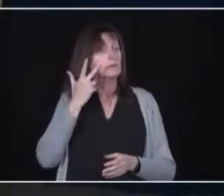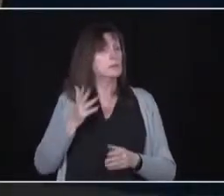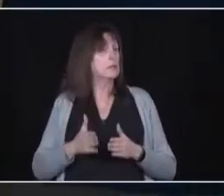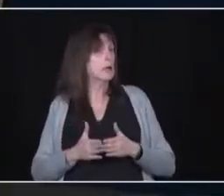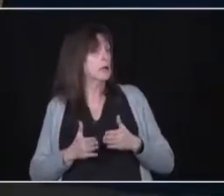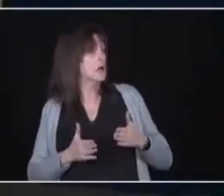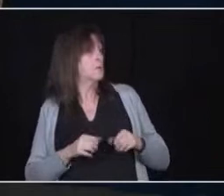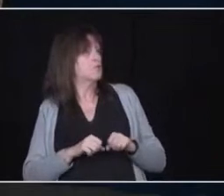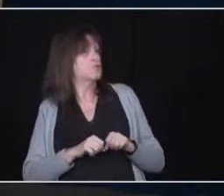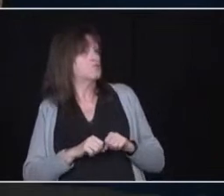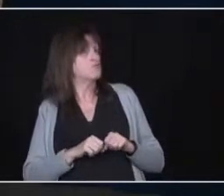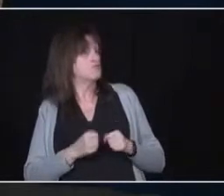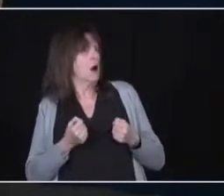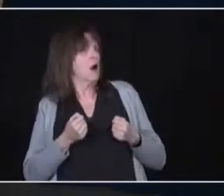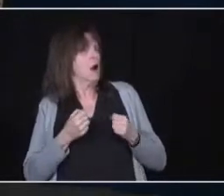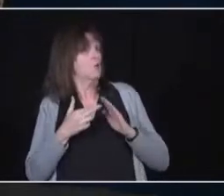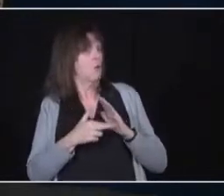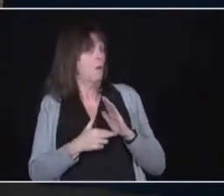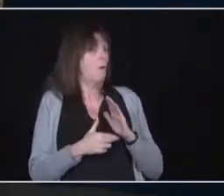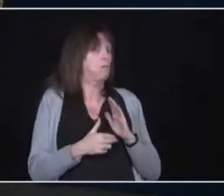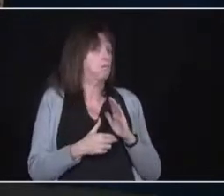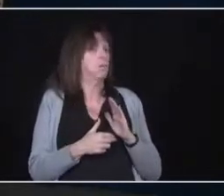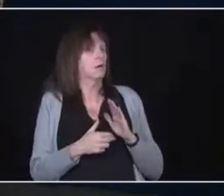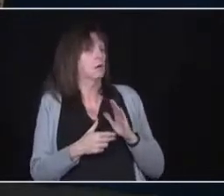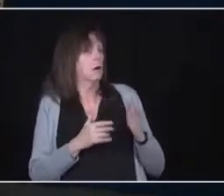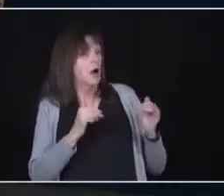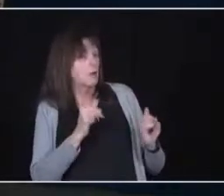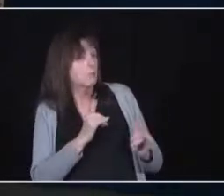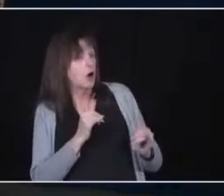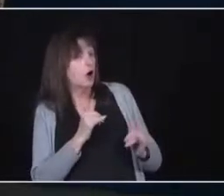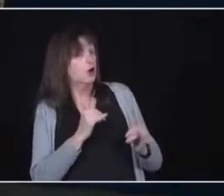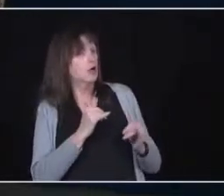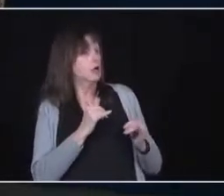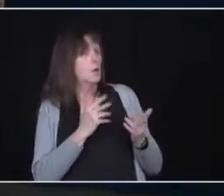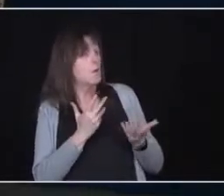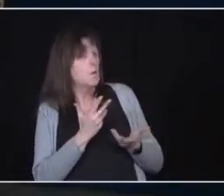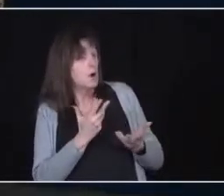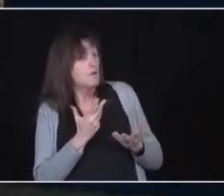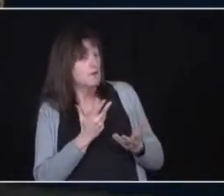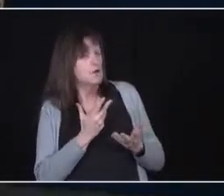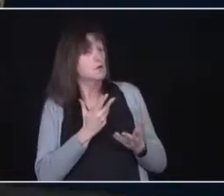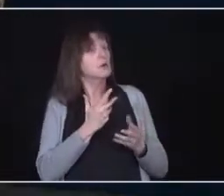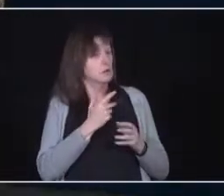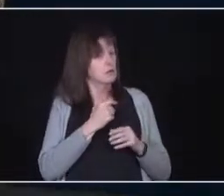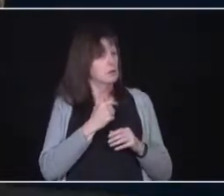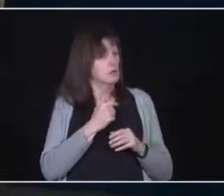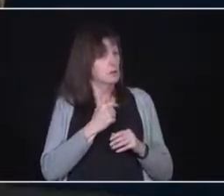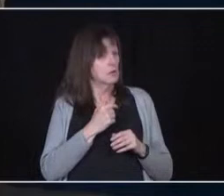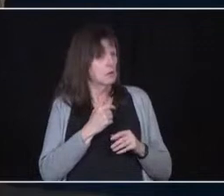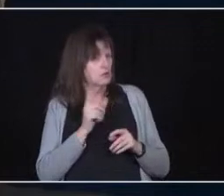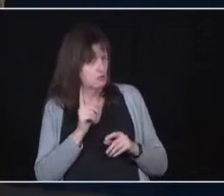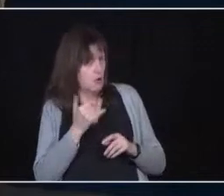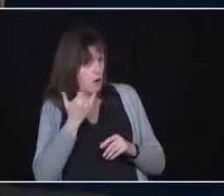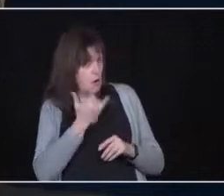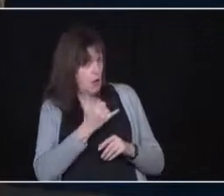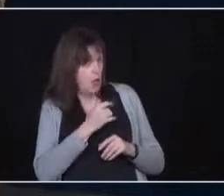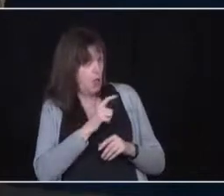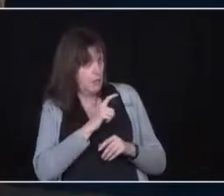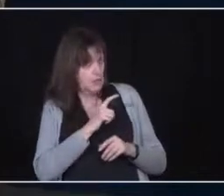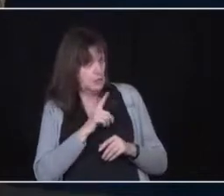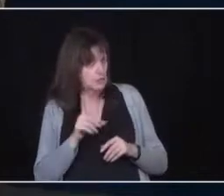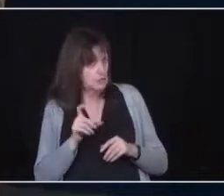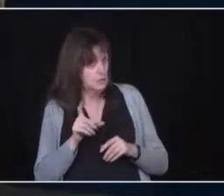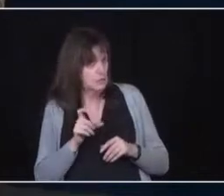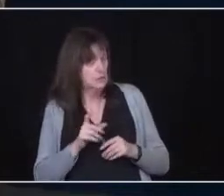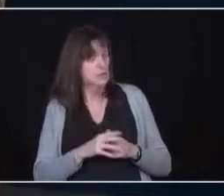regulations and having a party in their yard, that sort of thing, should people call police on their neighbors?